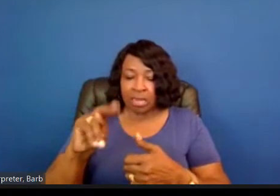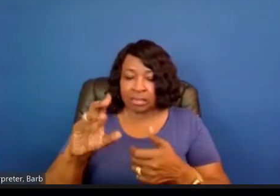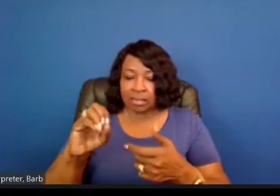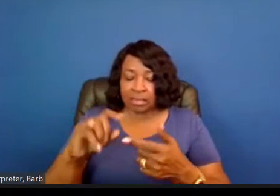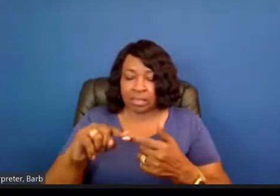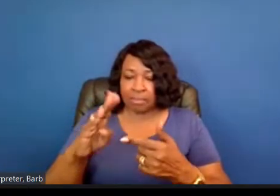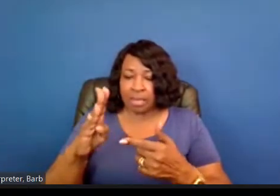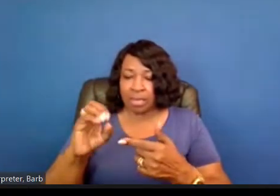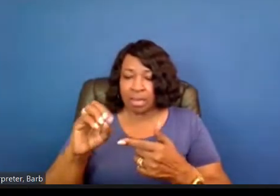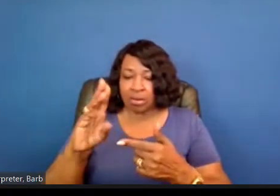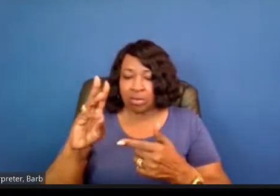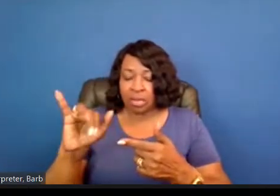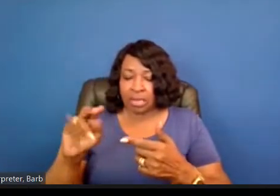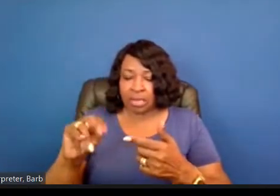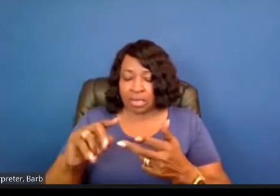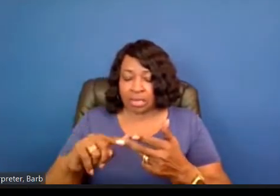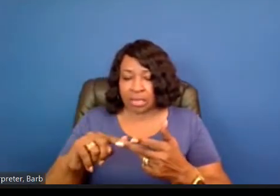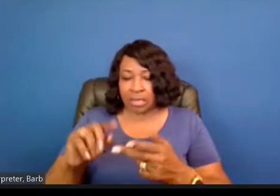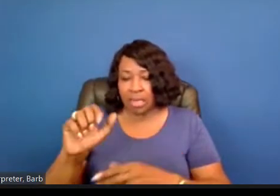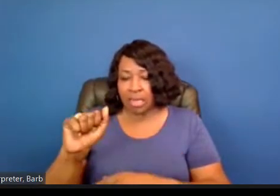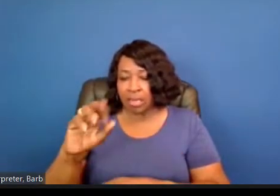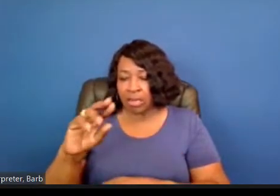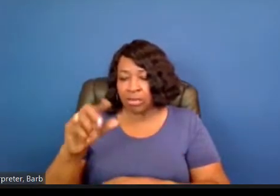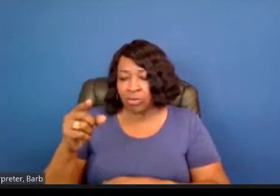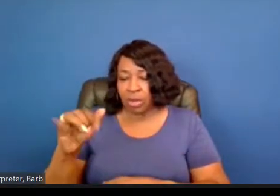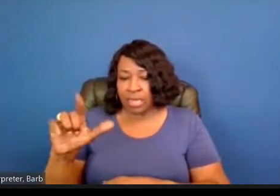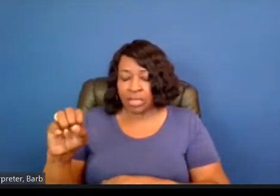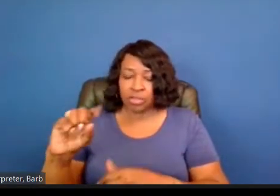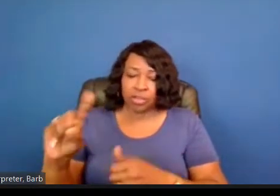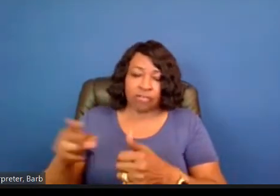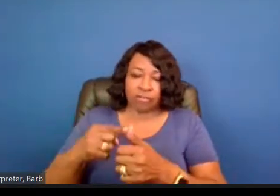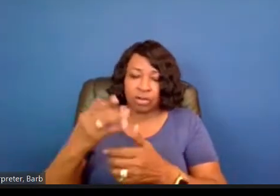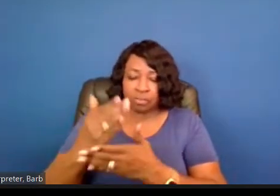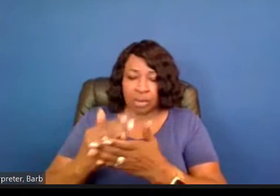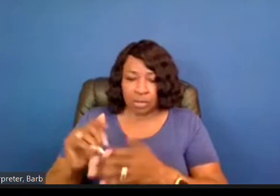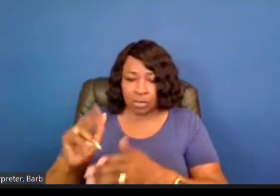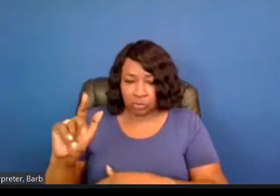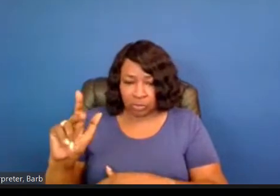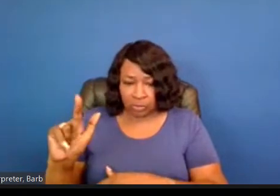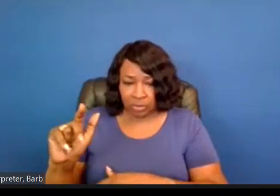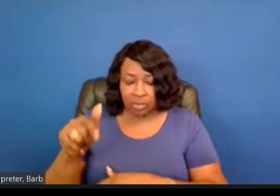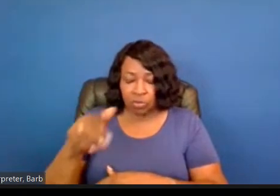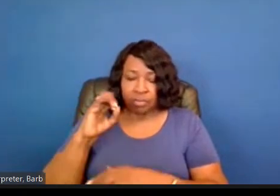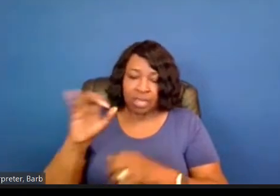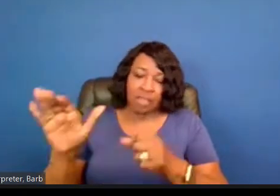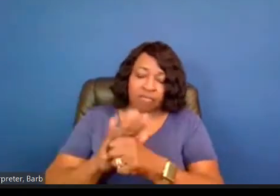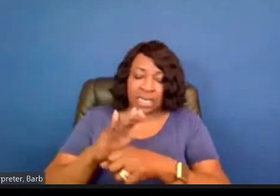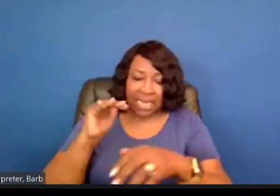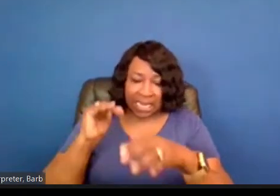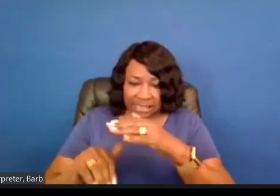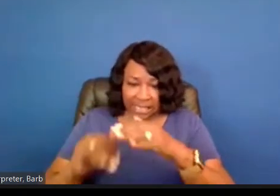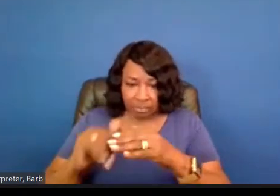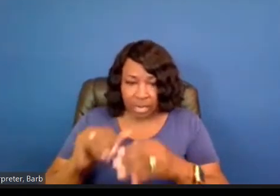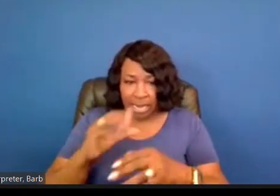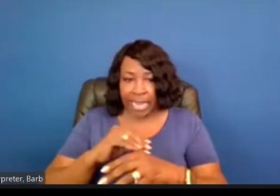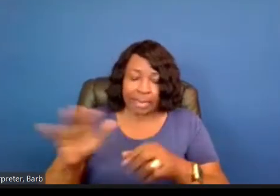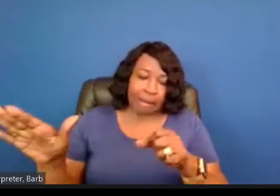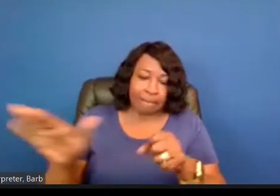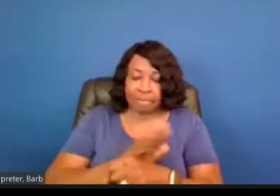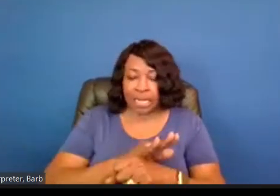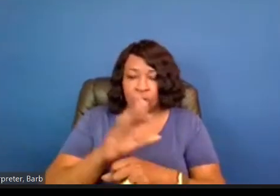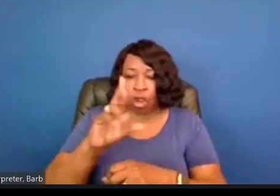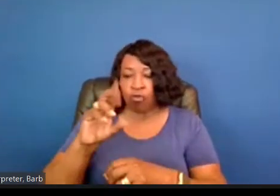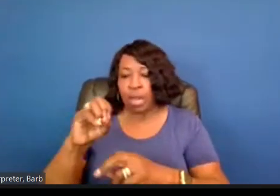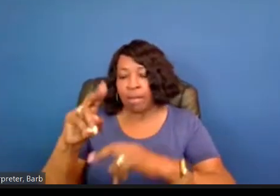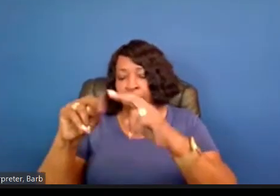Mawr stations. In the first part of 2025 will be fully accessible and completely rebuilt